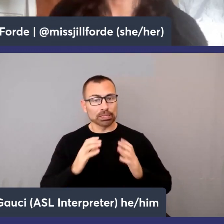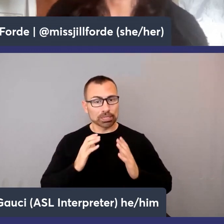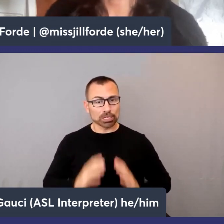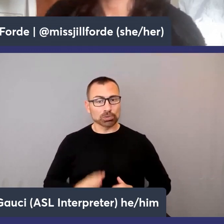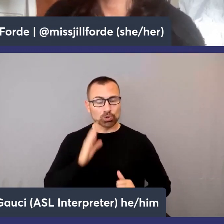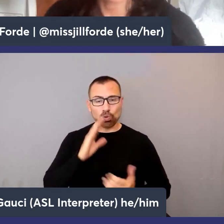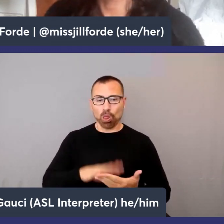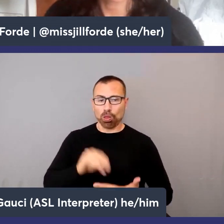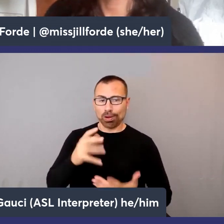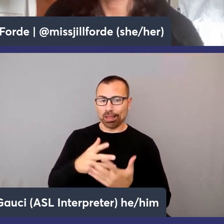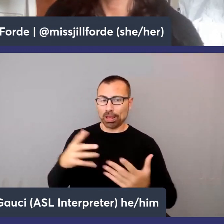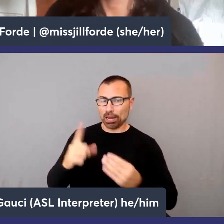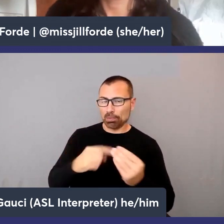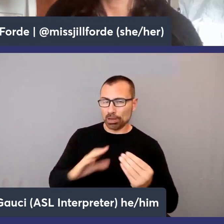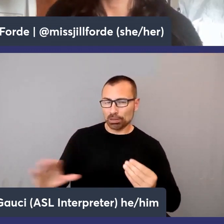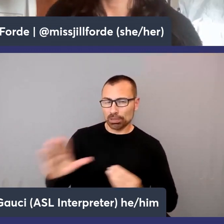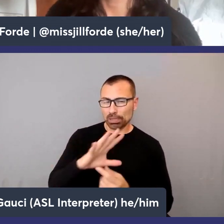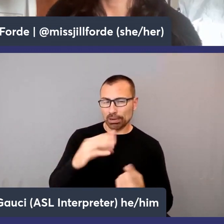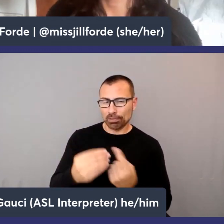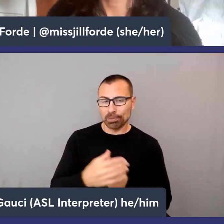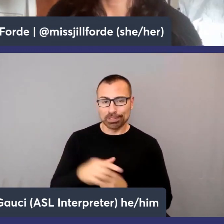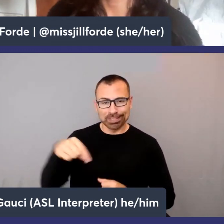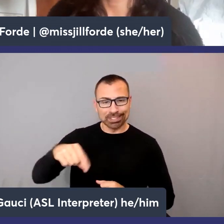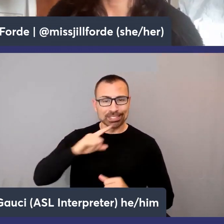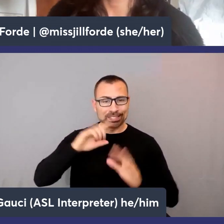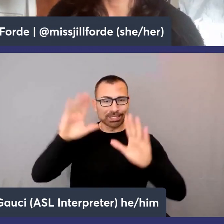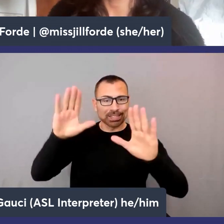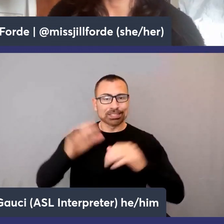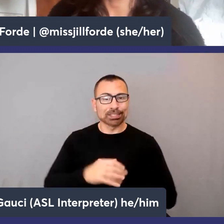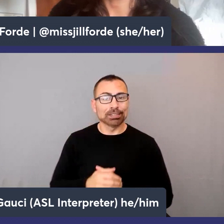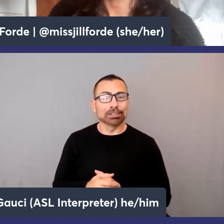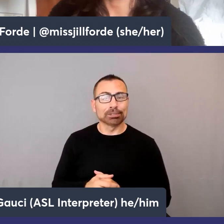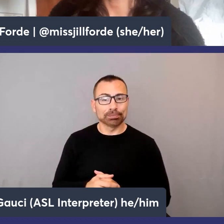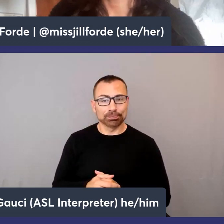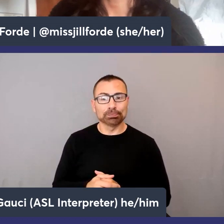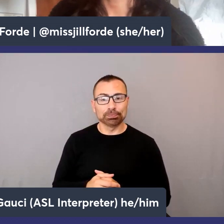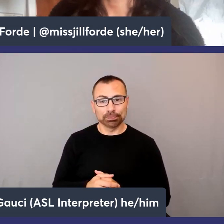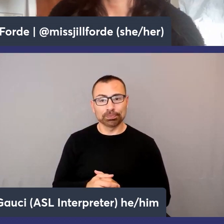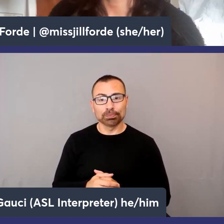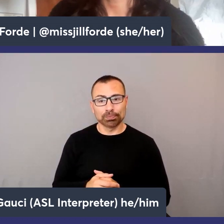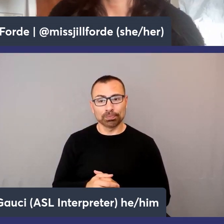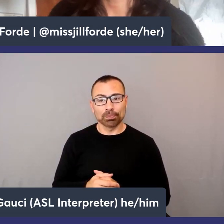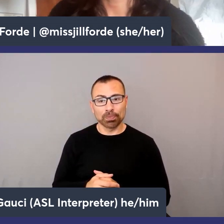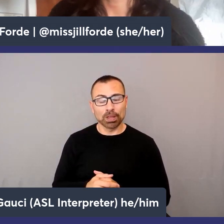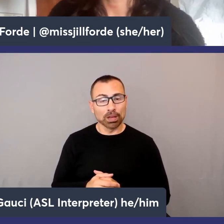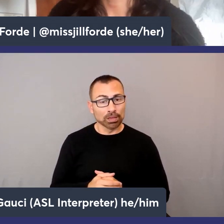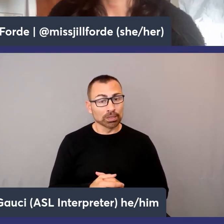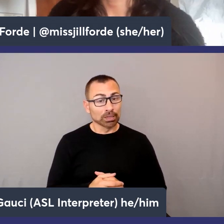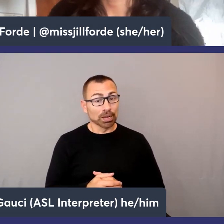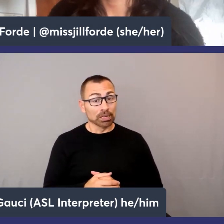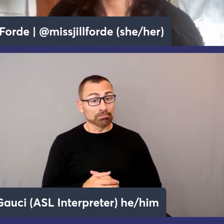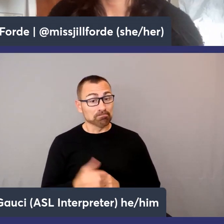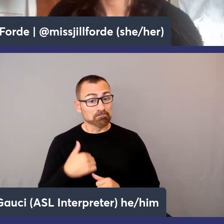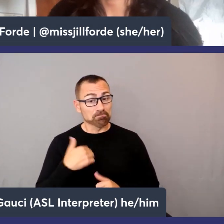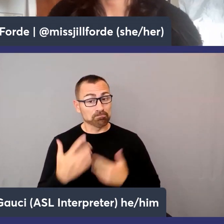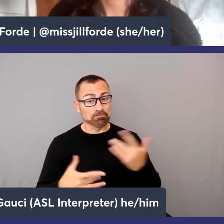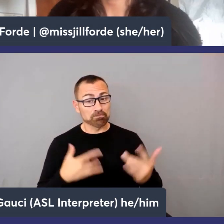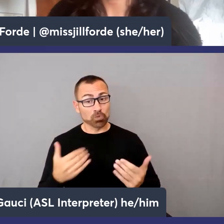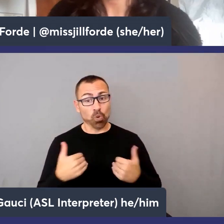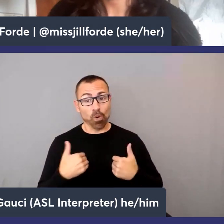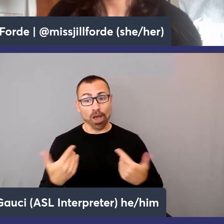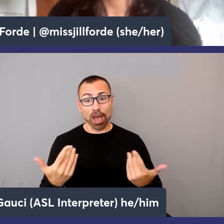their environment. So this is excellent. Yeah, super excited to have the service finally available. It's been